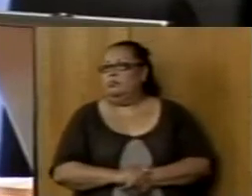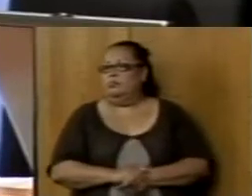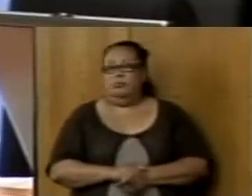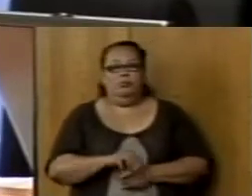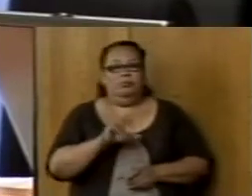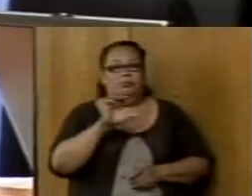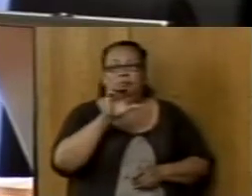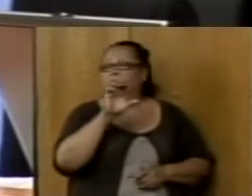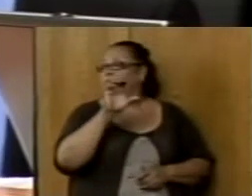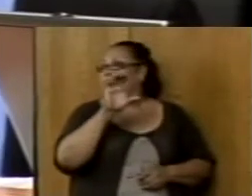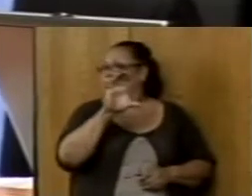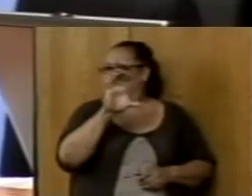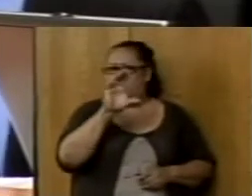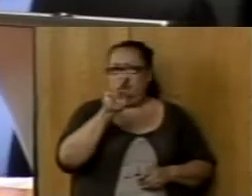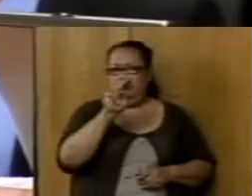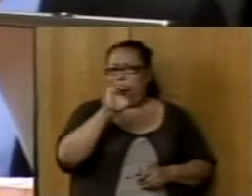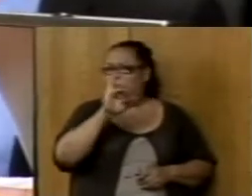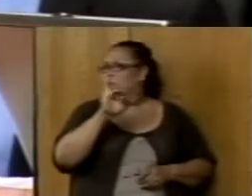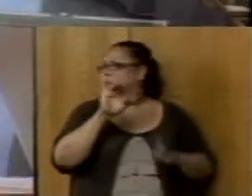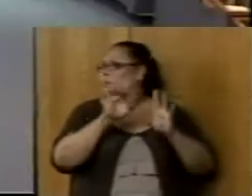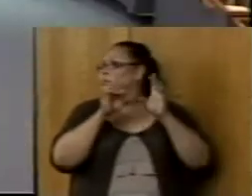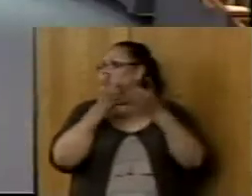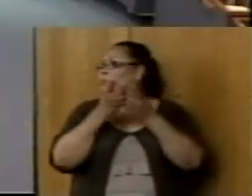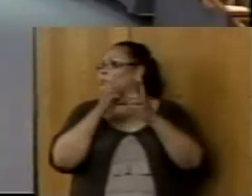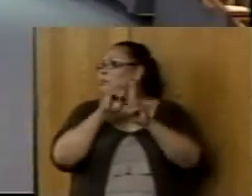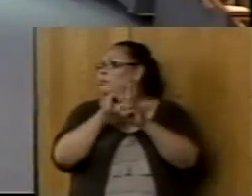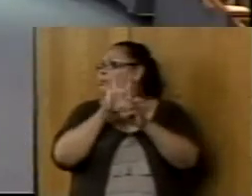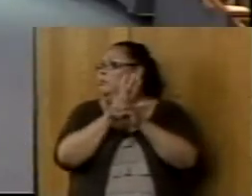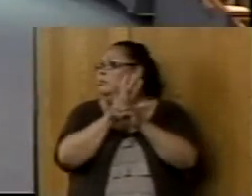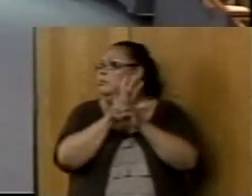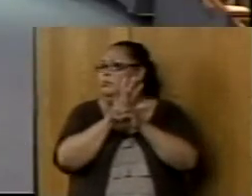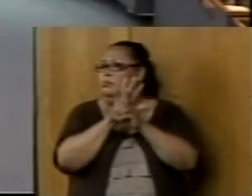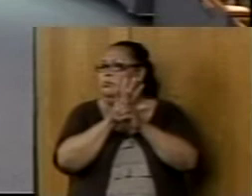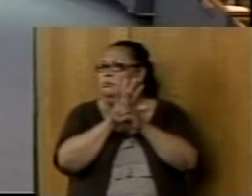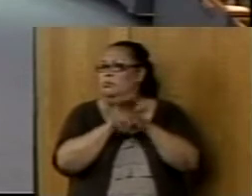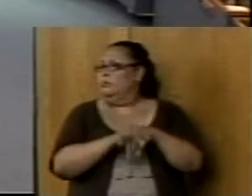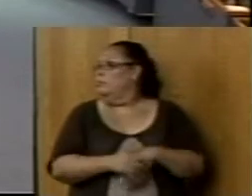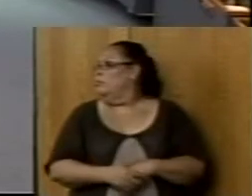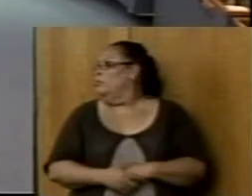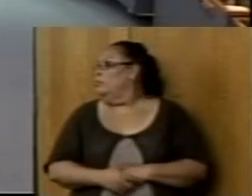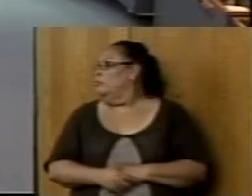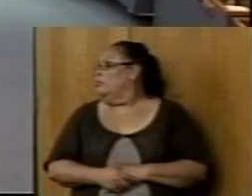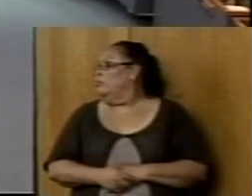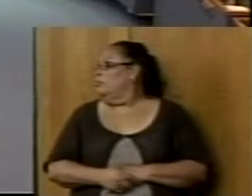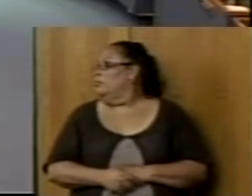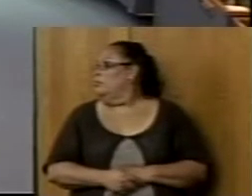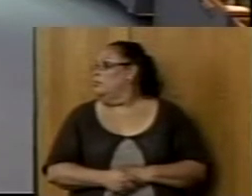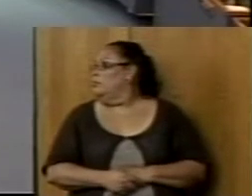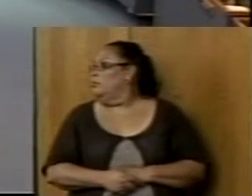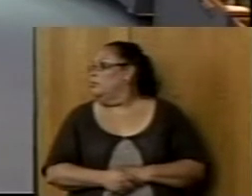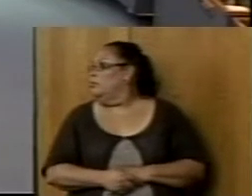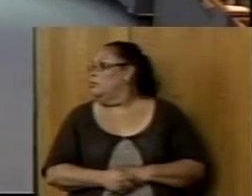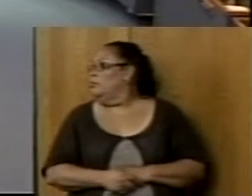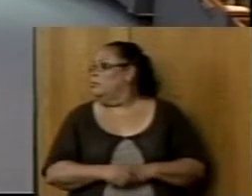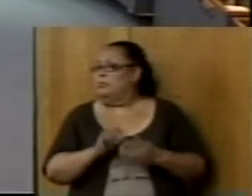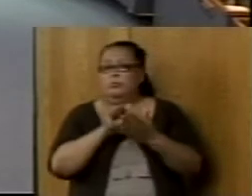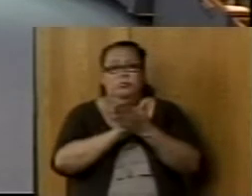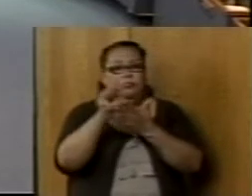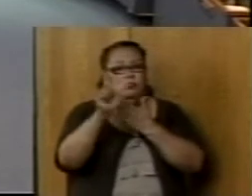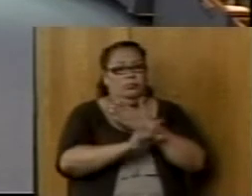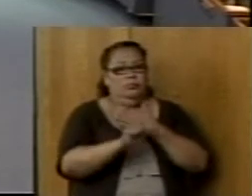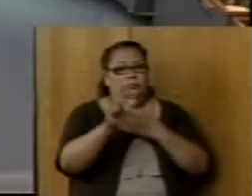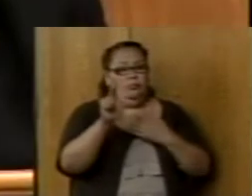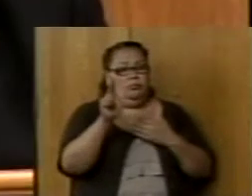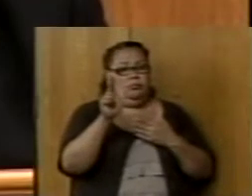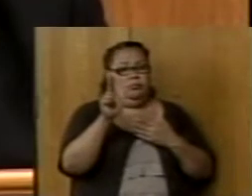CNI department. What is the impact? The 21st is our next meeting. The 21st, August 21st? August 21st.